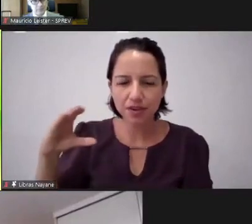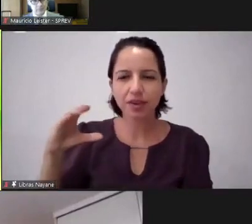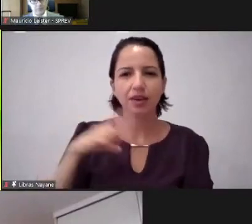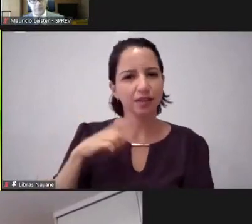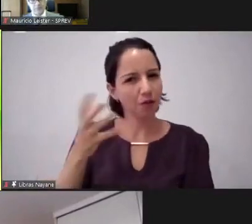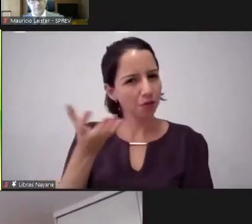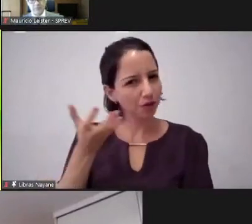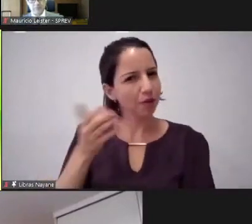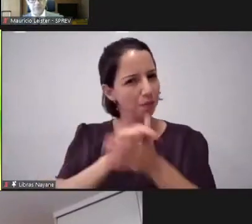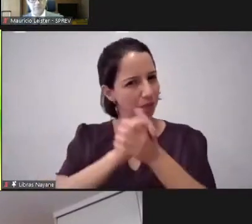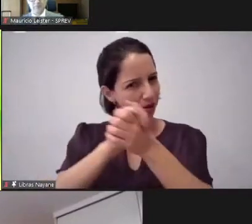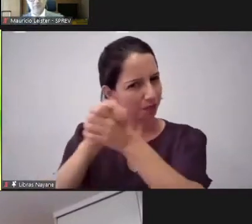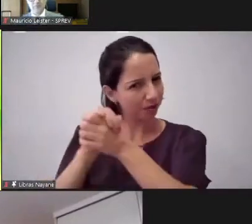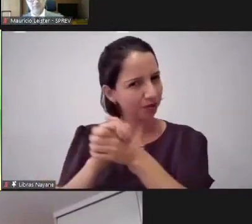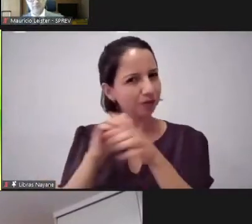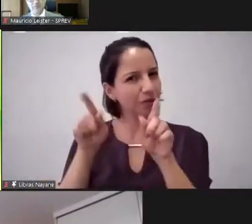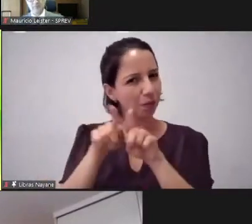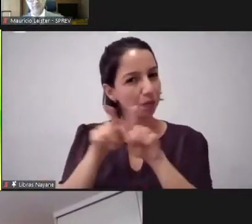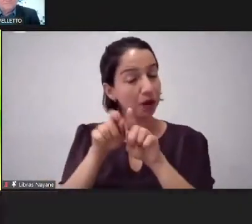Suplicy. Also,